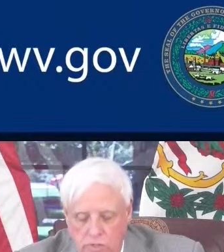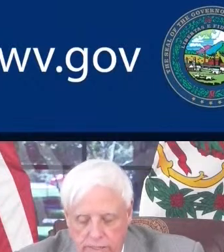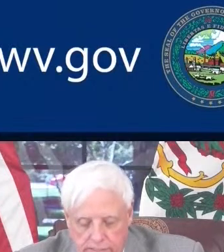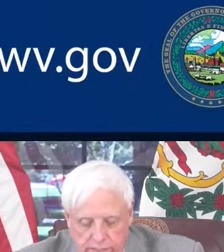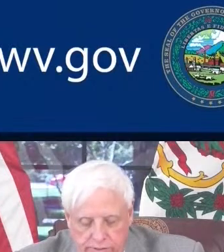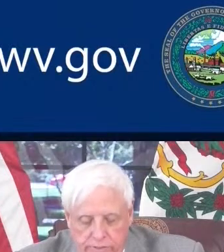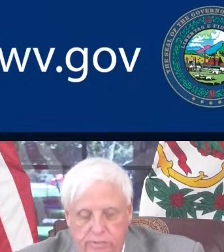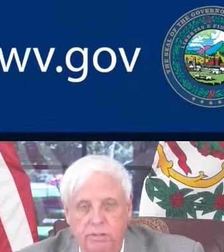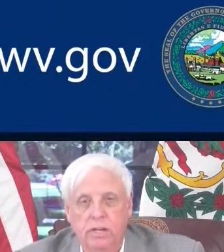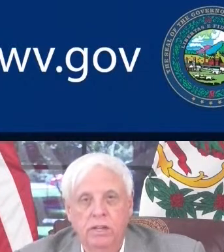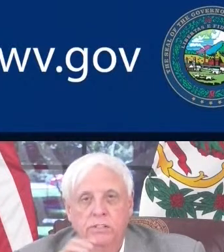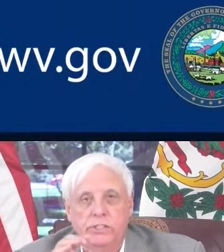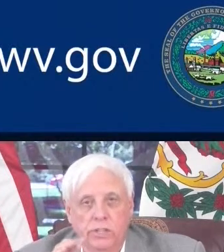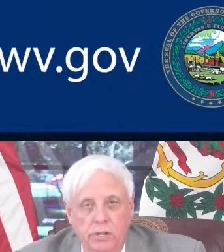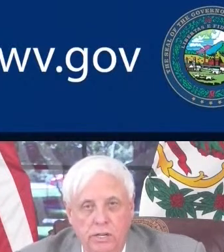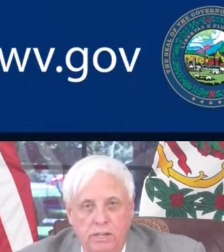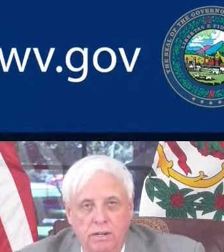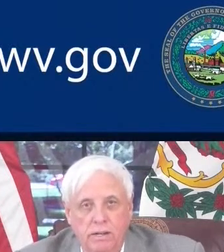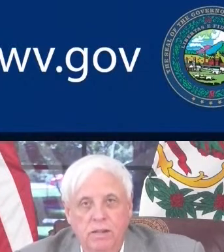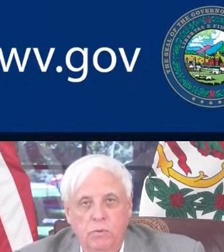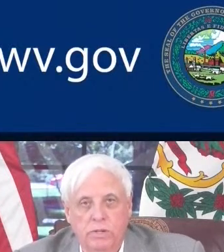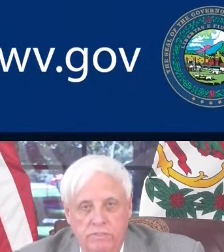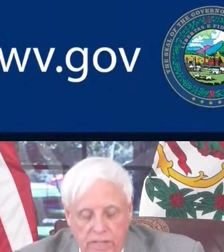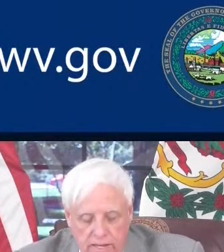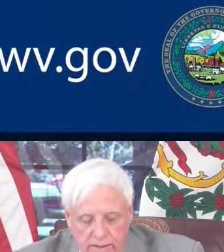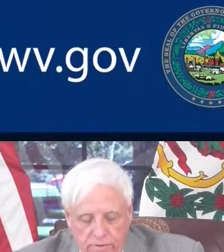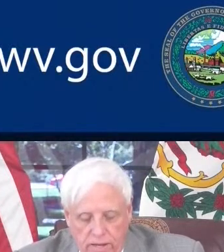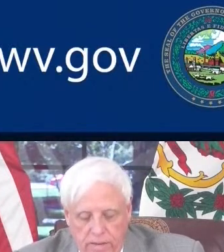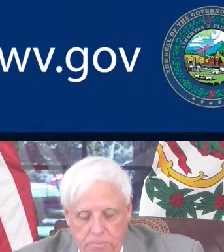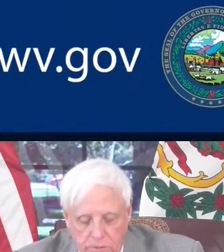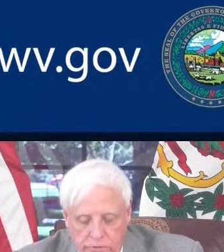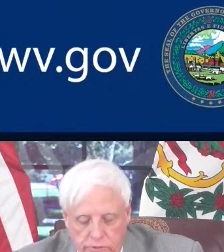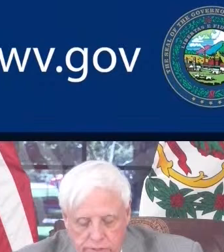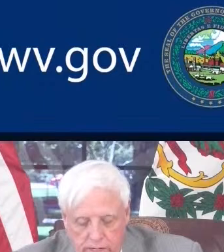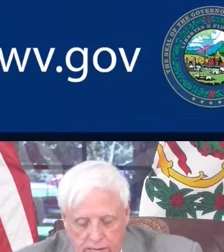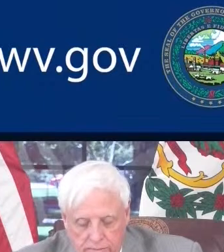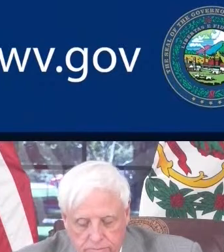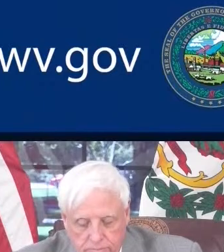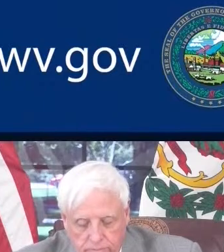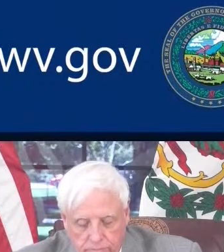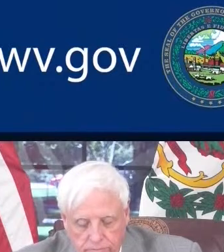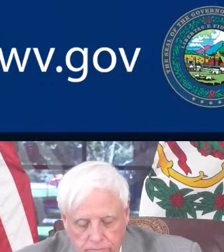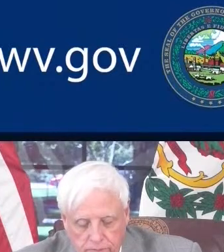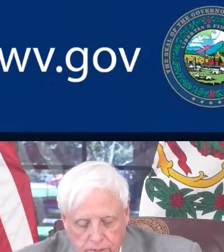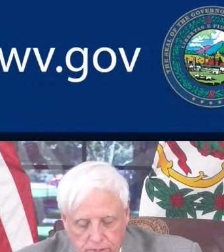medical conditions should receive a booster shot.